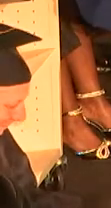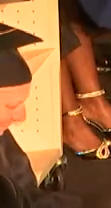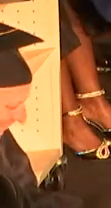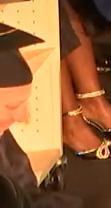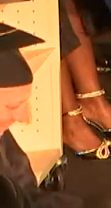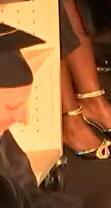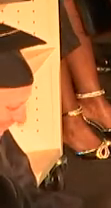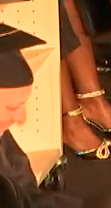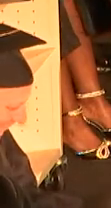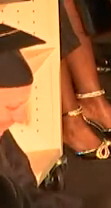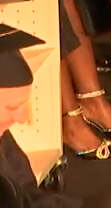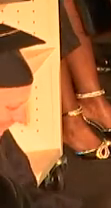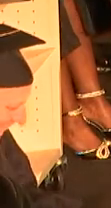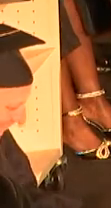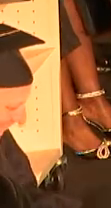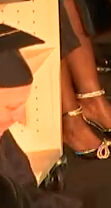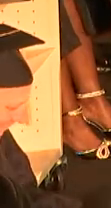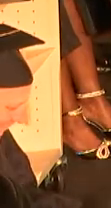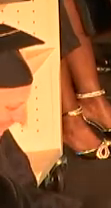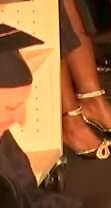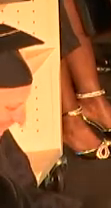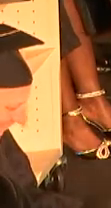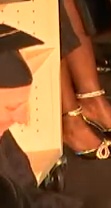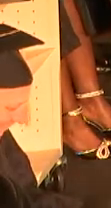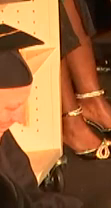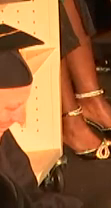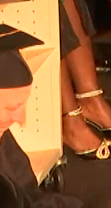Kaylee Mena.